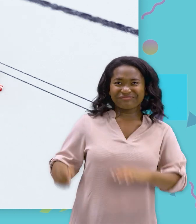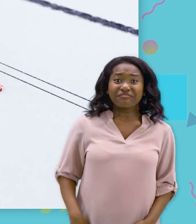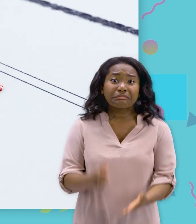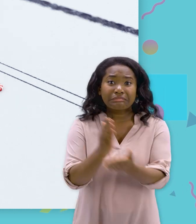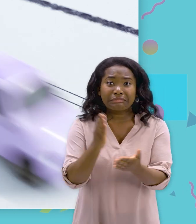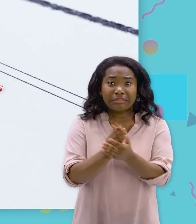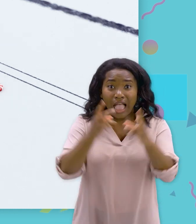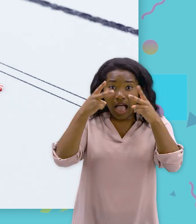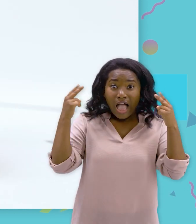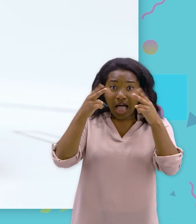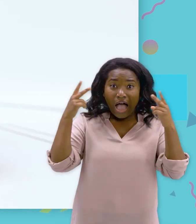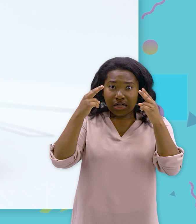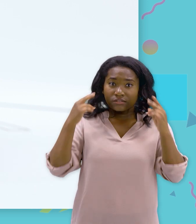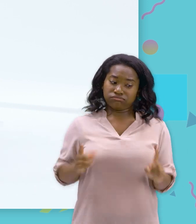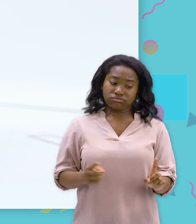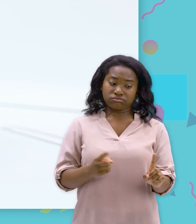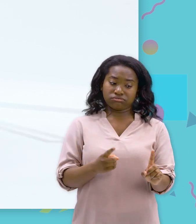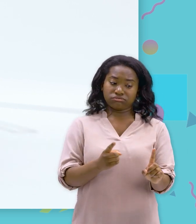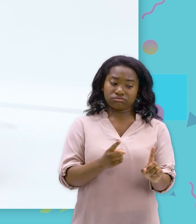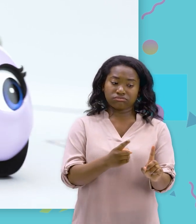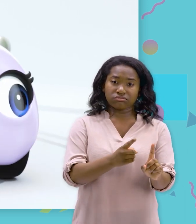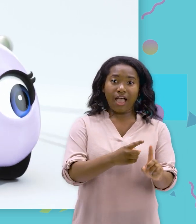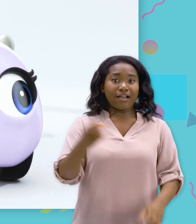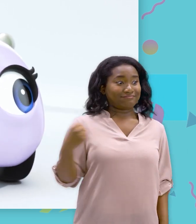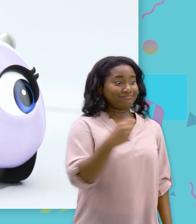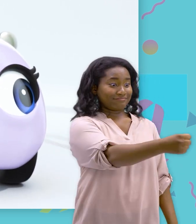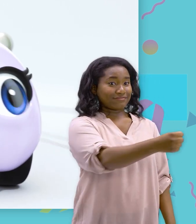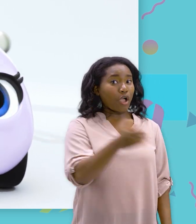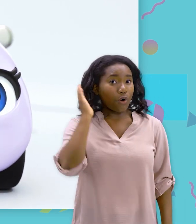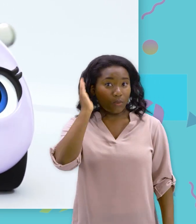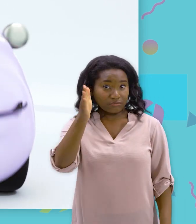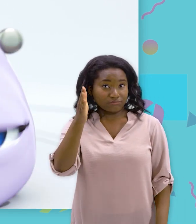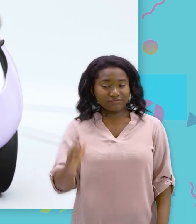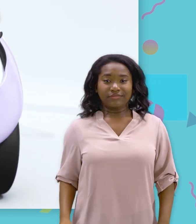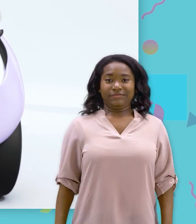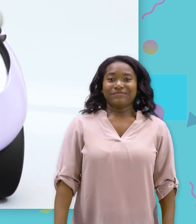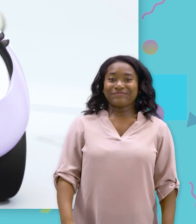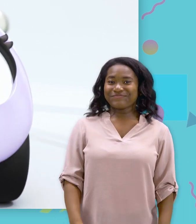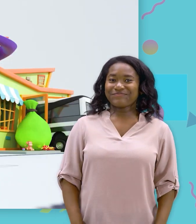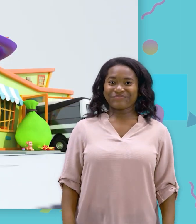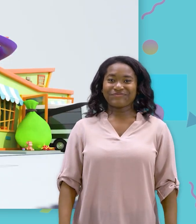causing a fuss. Stop, stop, Bandit, we're right on your tail. You're gonna end up in jail.